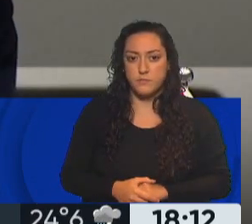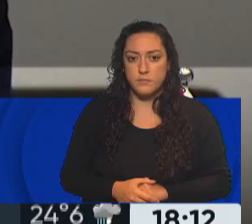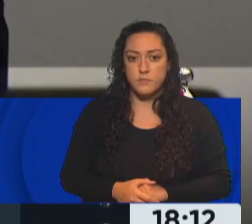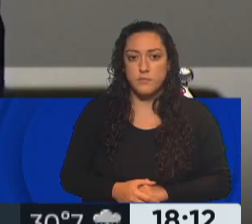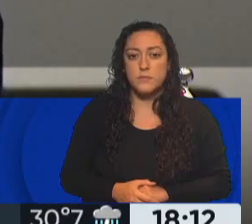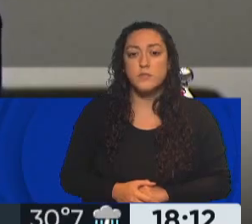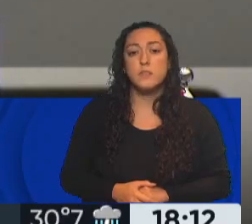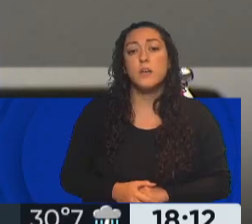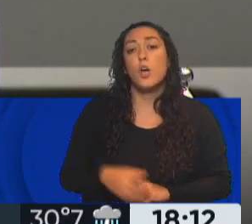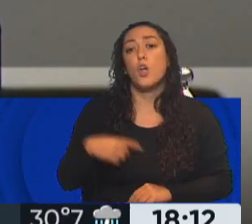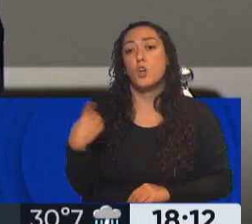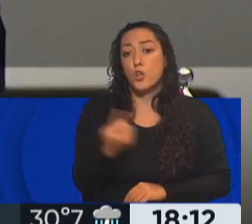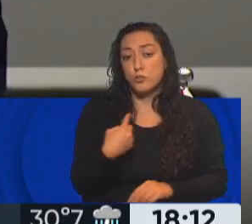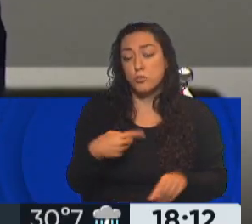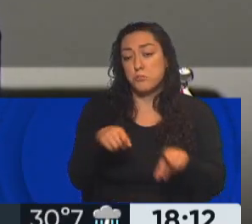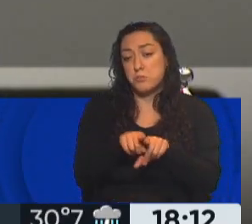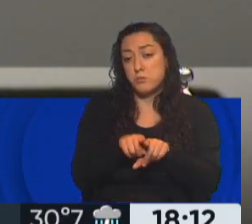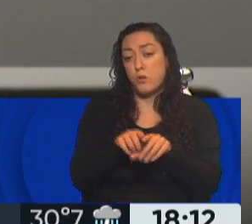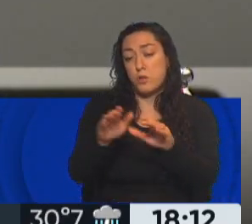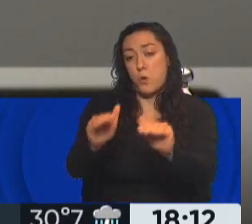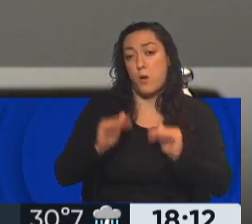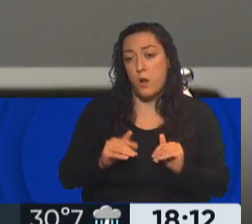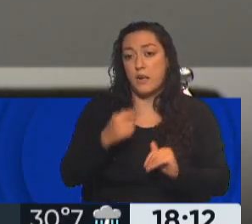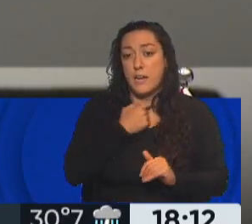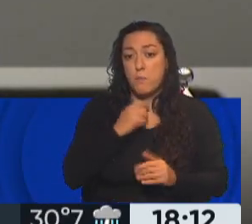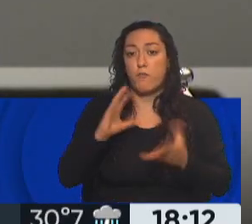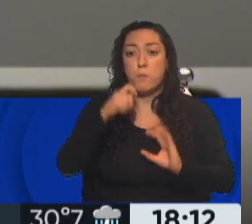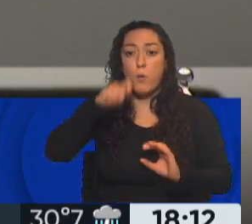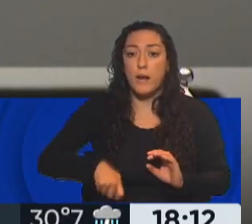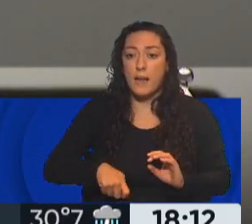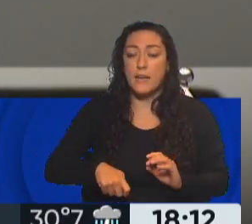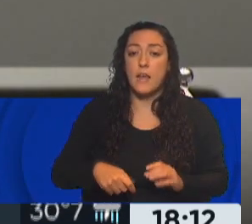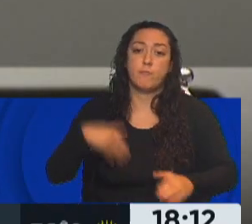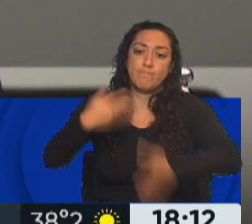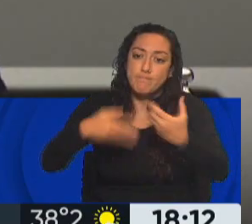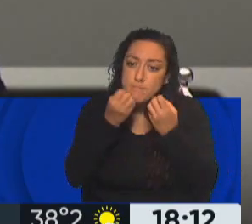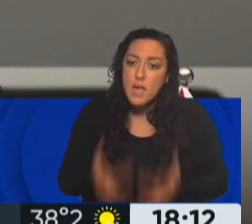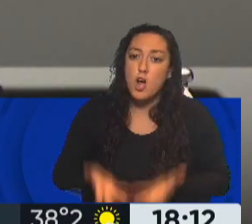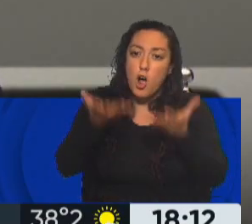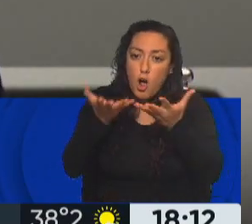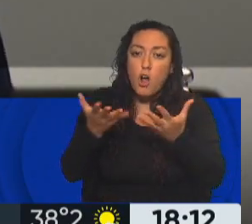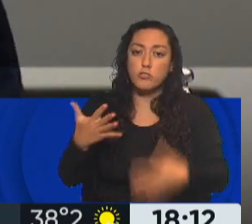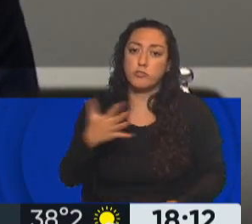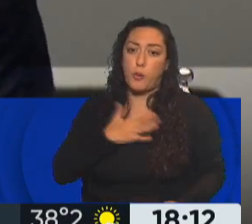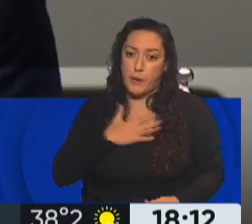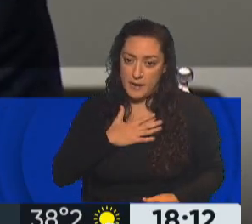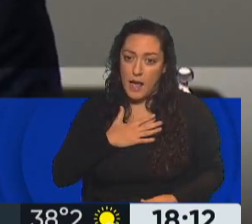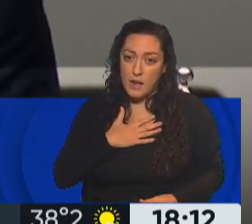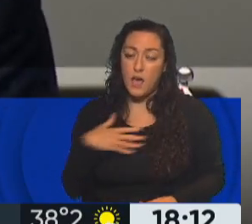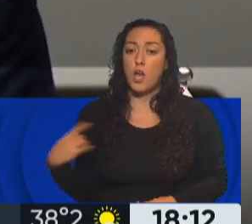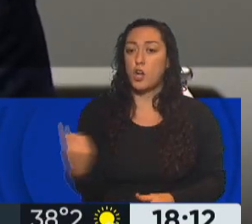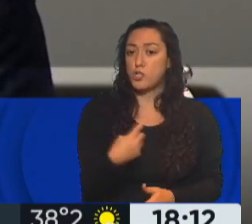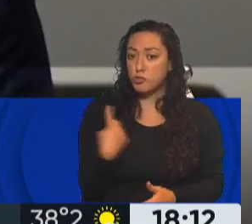We want, like you, a sovereign and prosperous Ukraine. But we must start